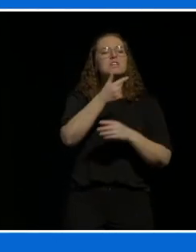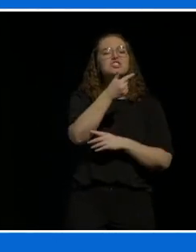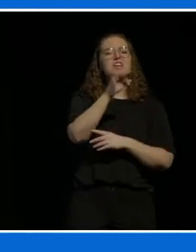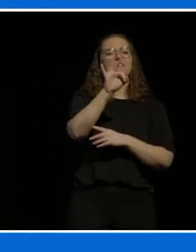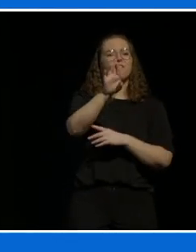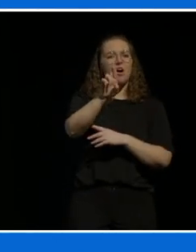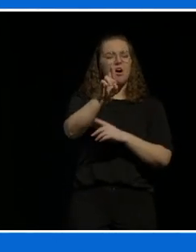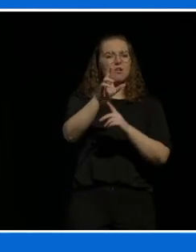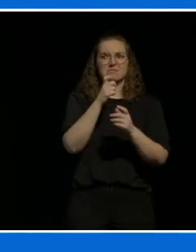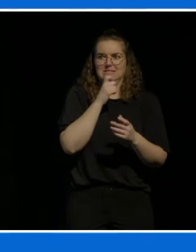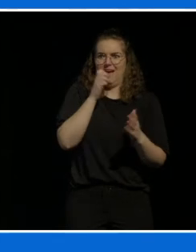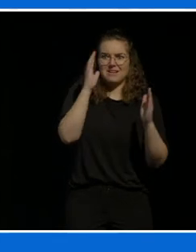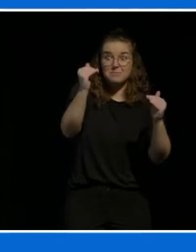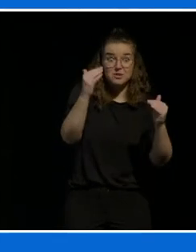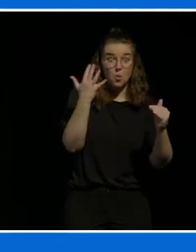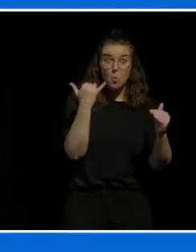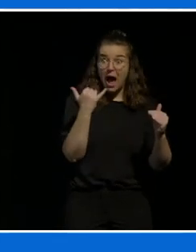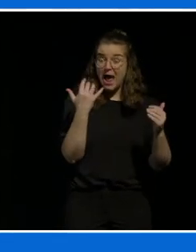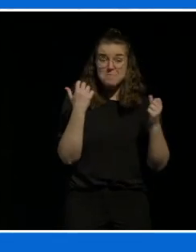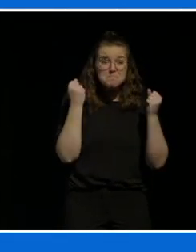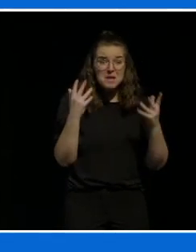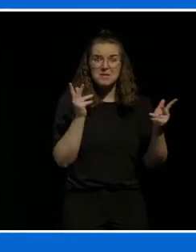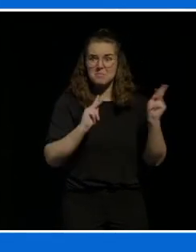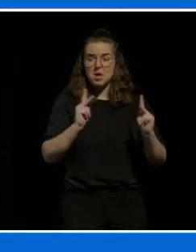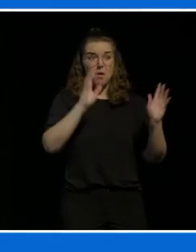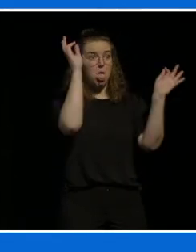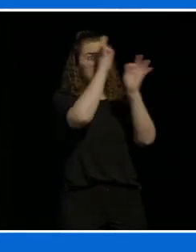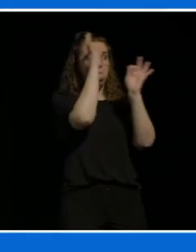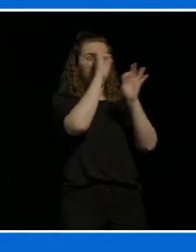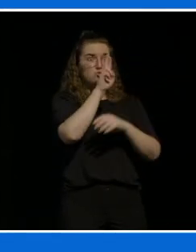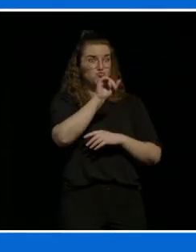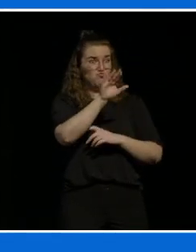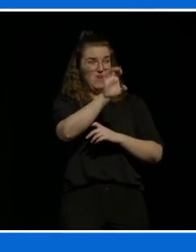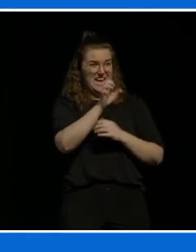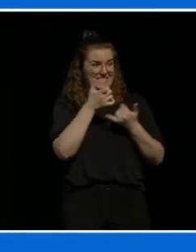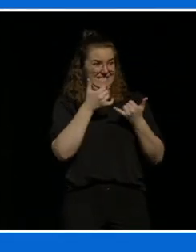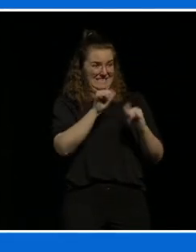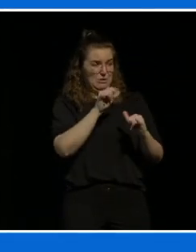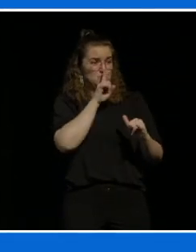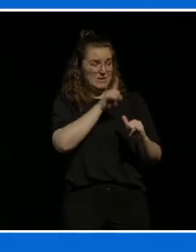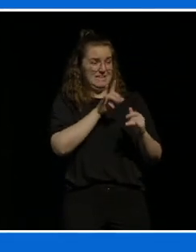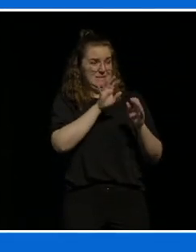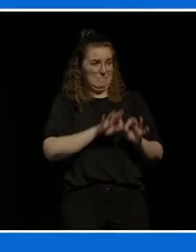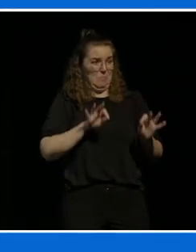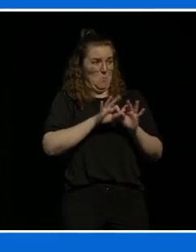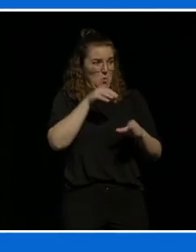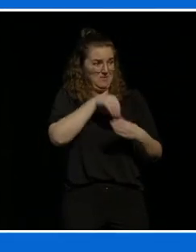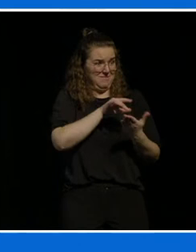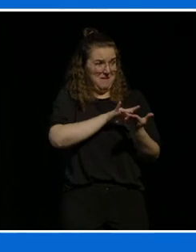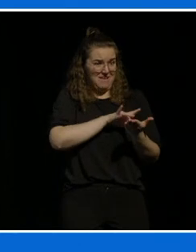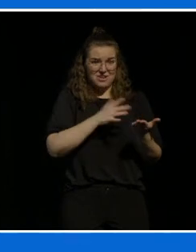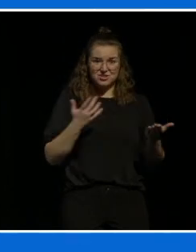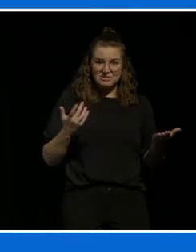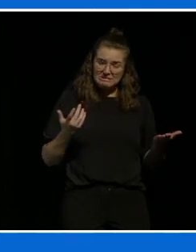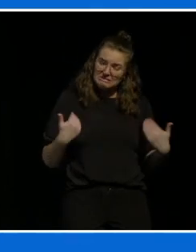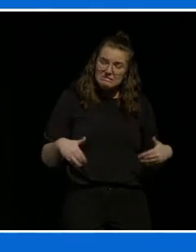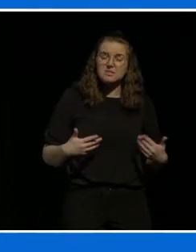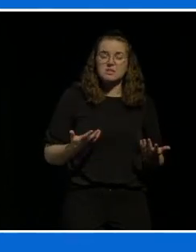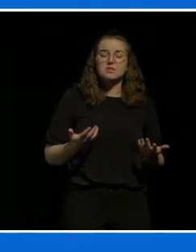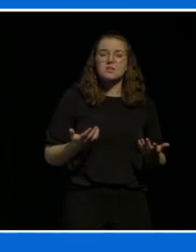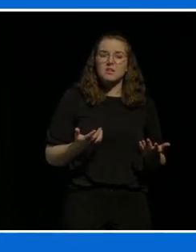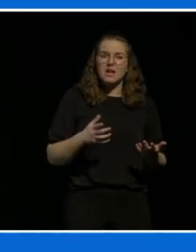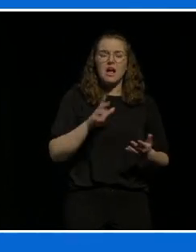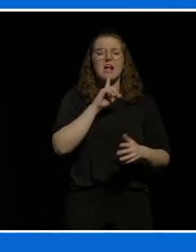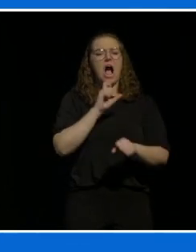itself that most people probably didn't know that race is actually still used today in medicine, in equations like that. It's concrete because